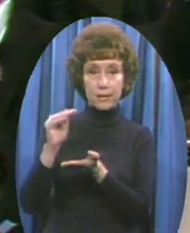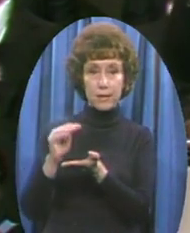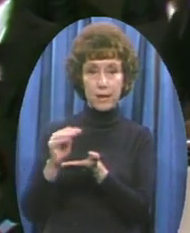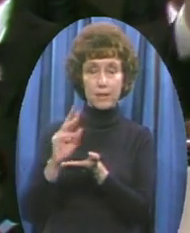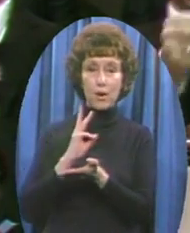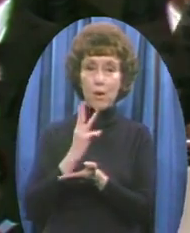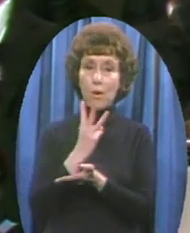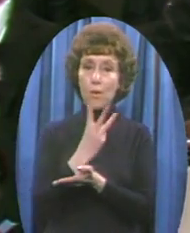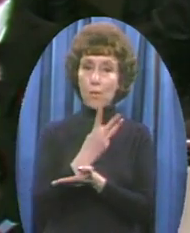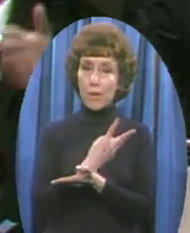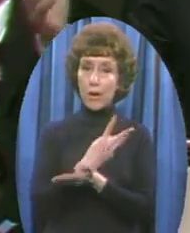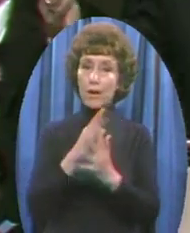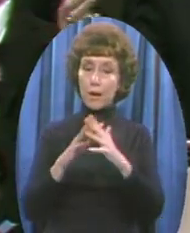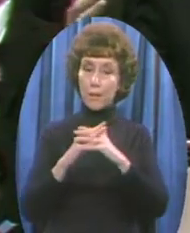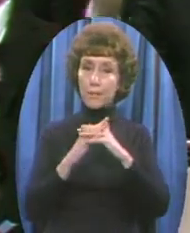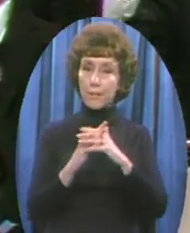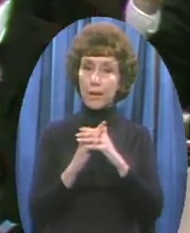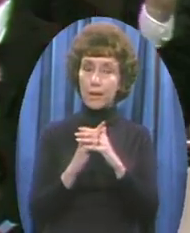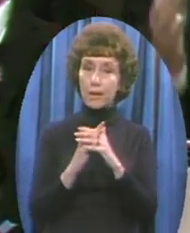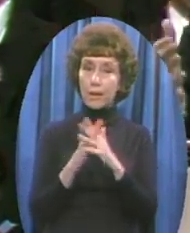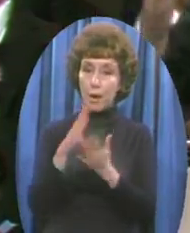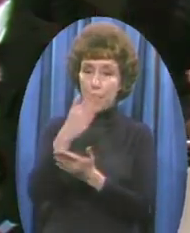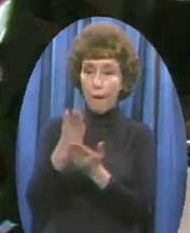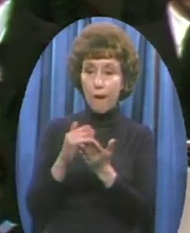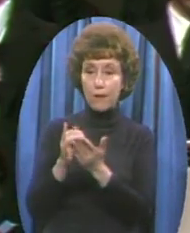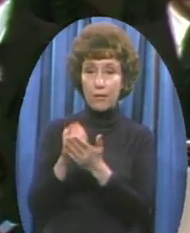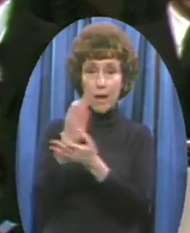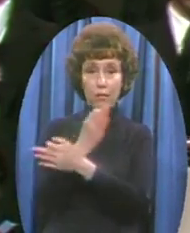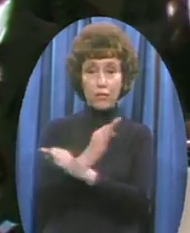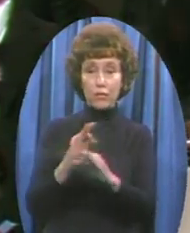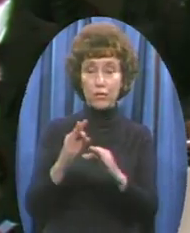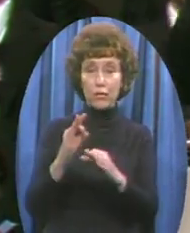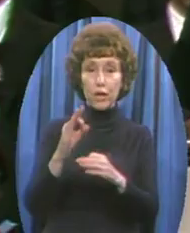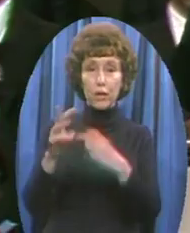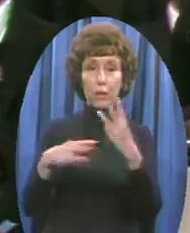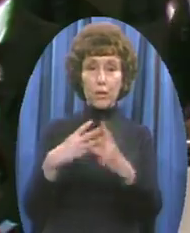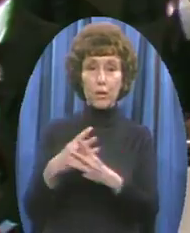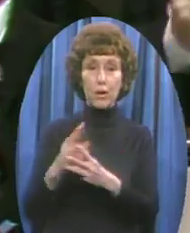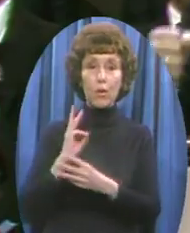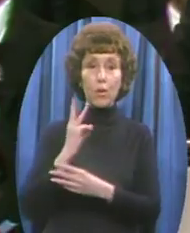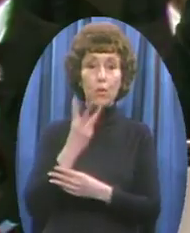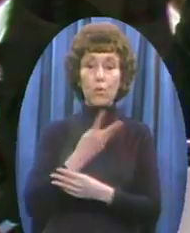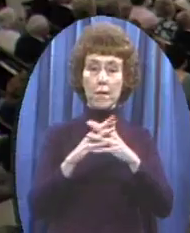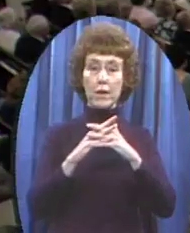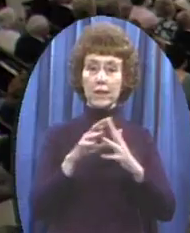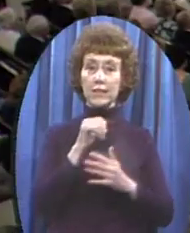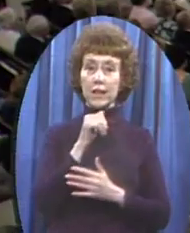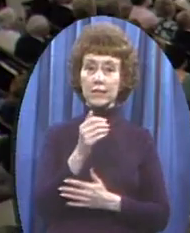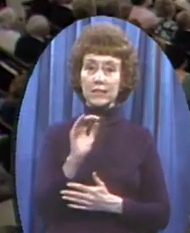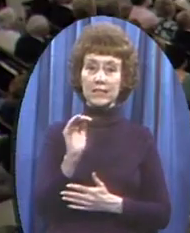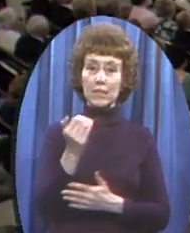tiny part of that free world, and we seem to have no resolve, no will, no commitment to win.